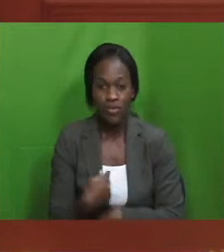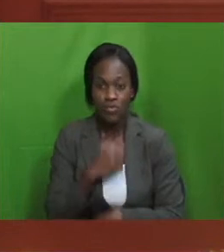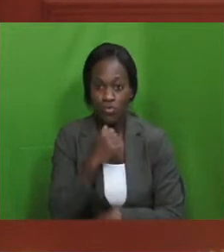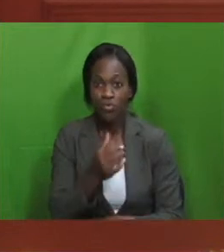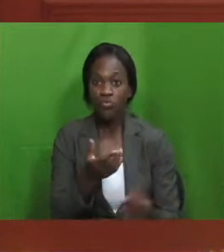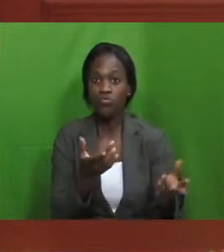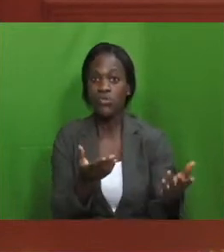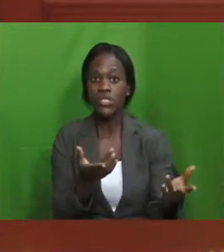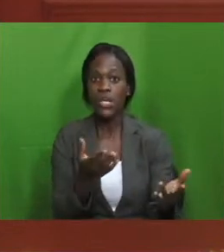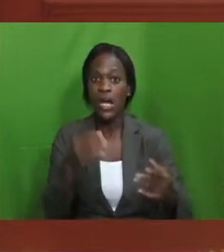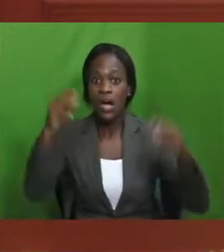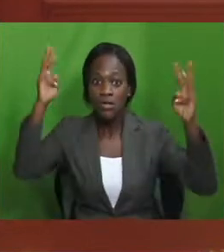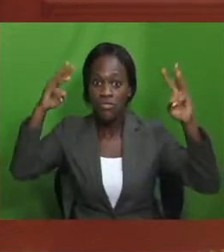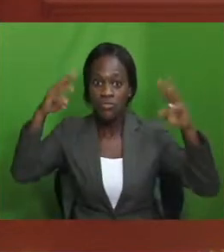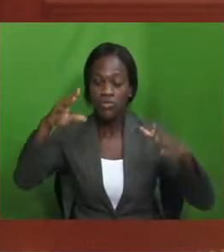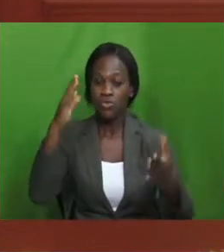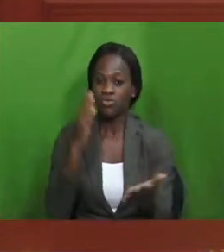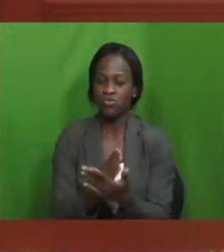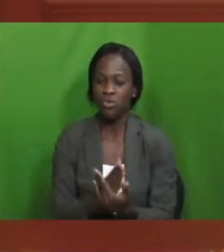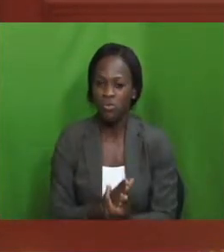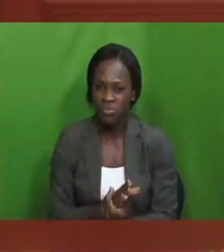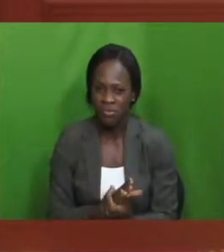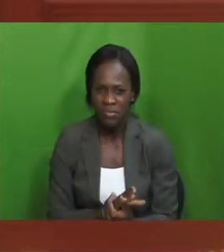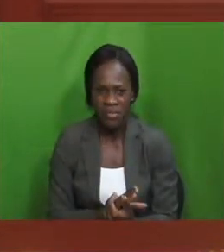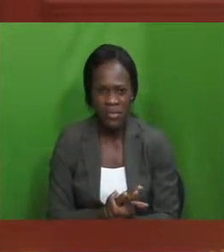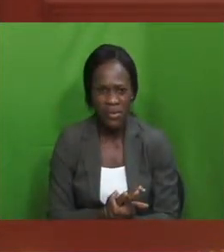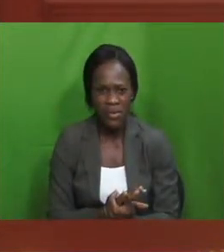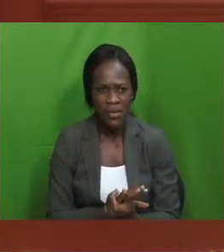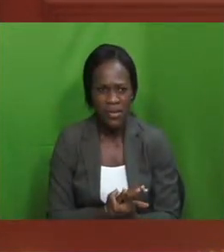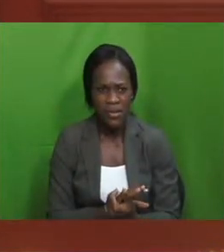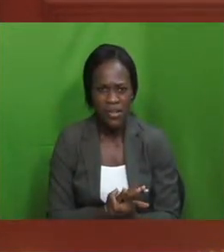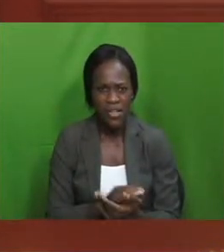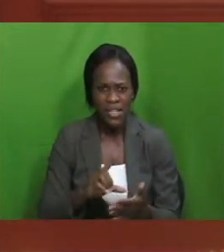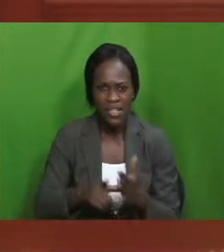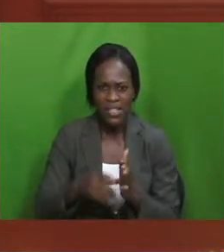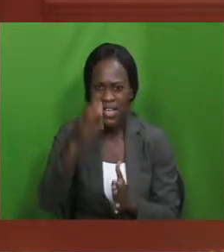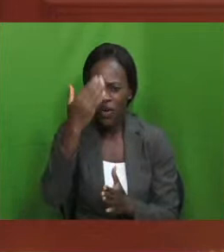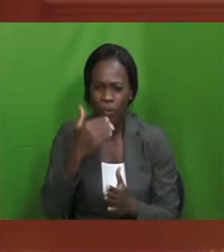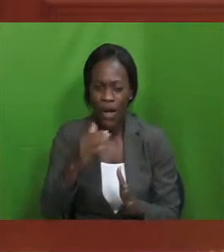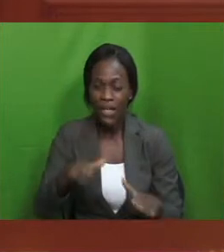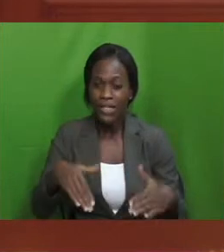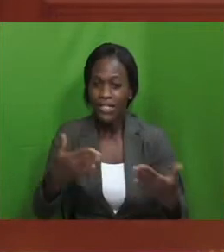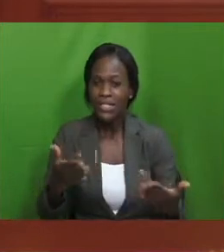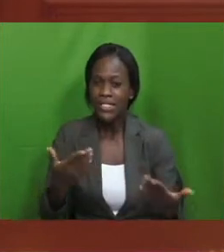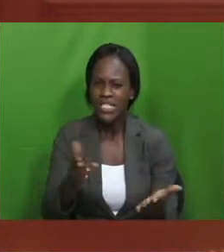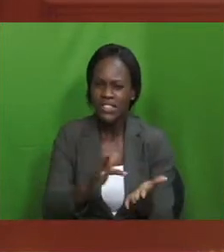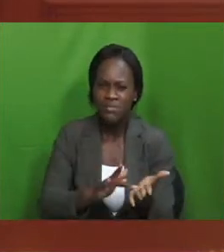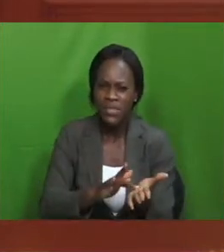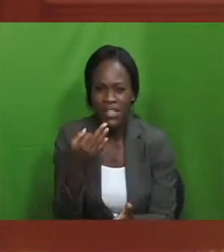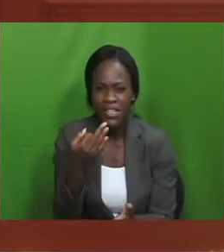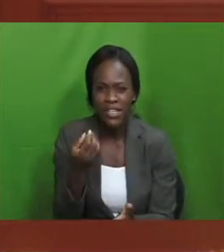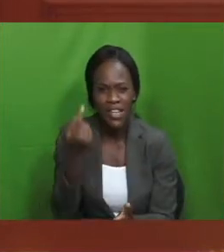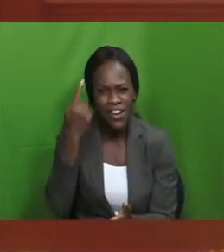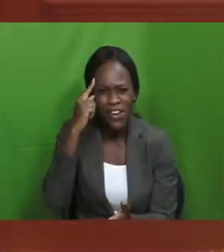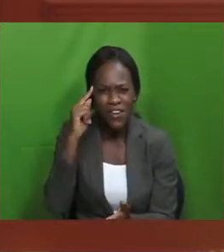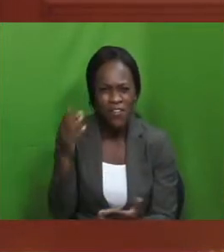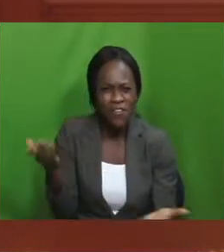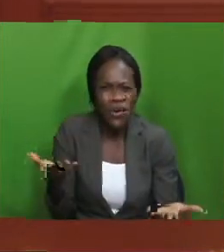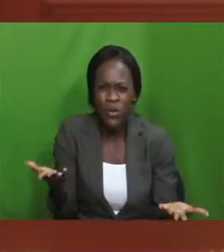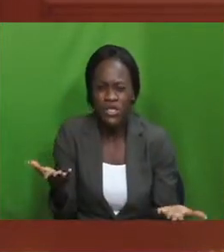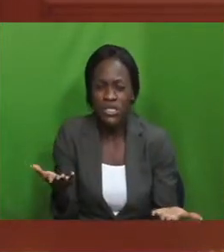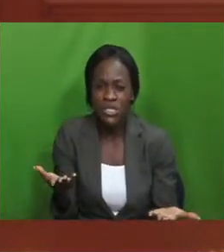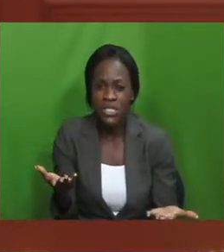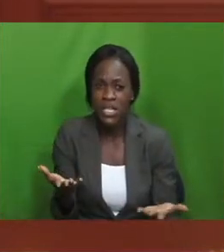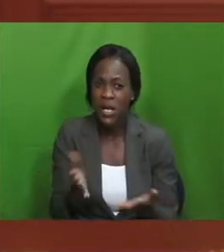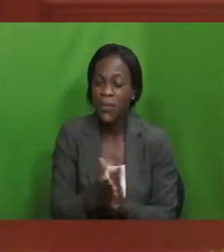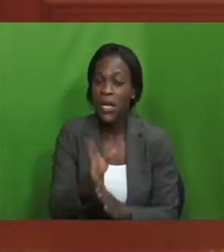over. And what will you be supplying the fertilizer for? They should use it and go and throw to dry weather. That clearly